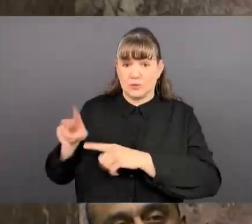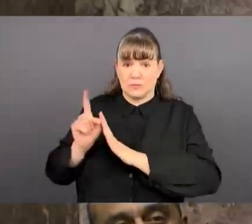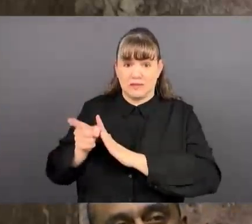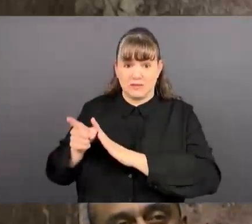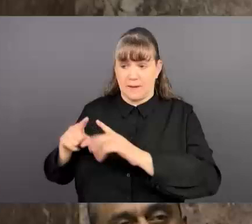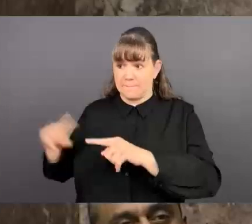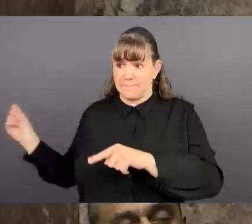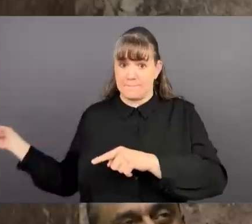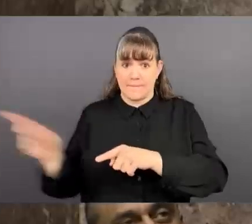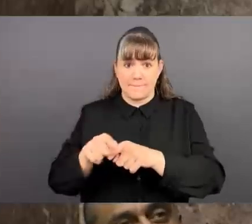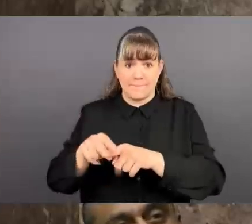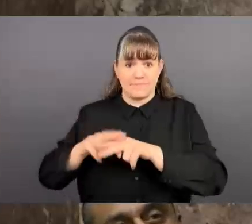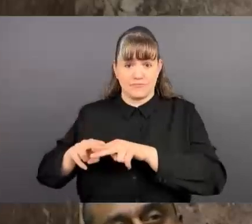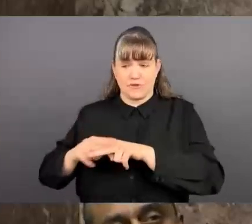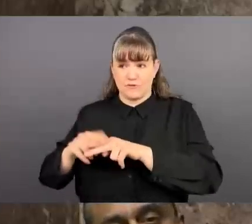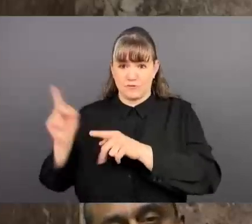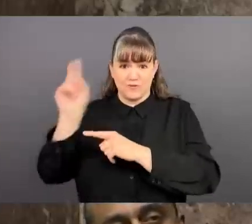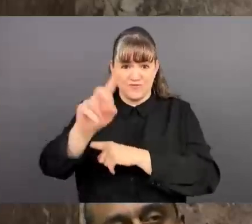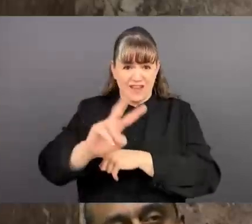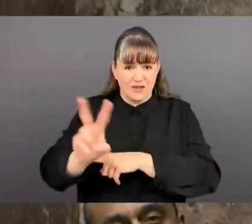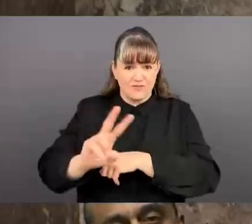Speaker.